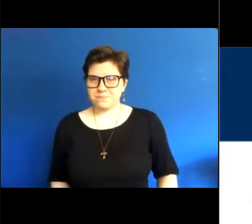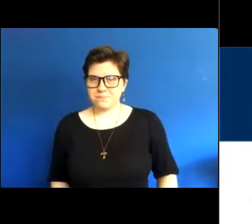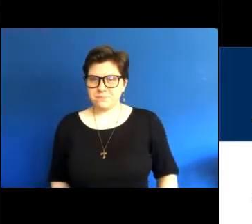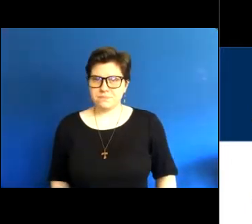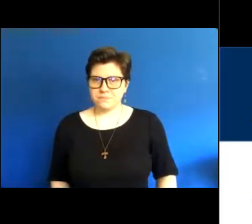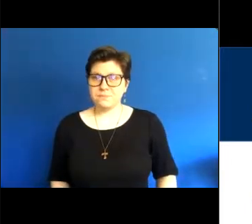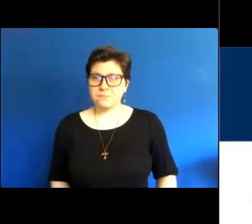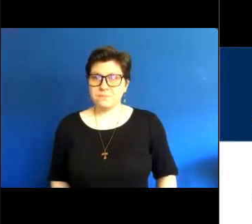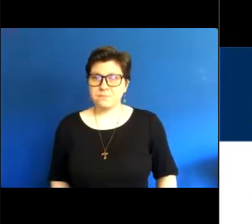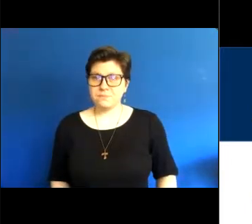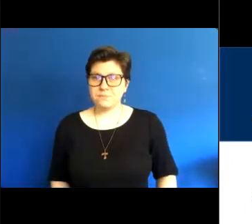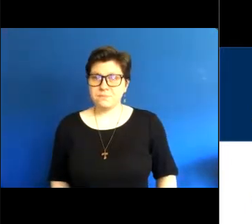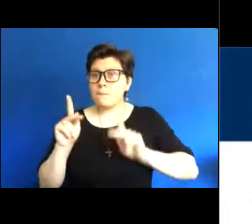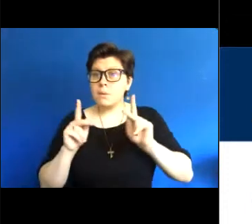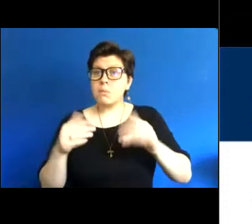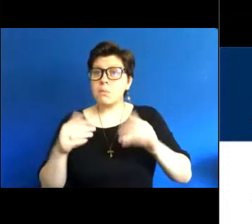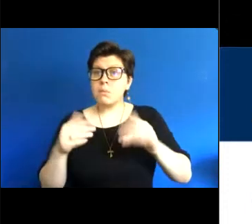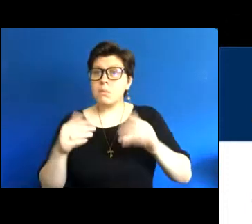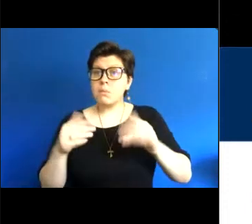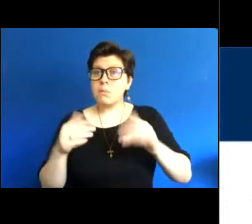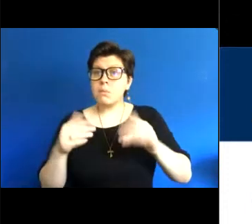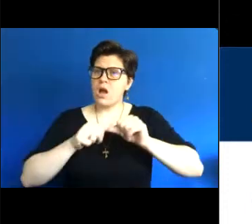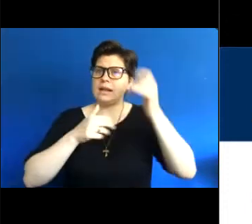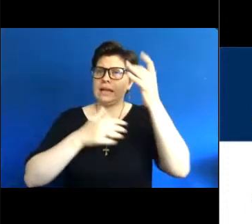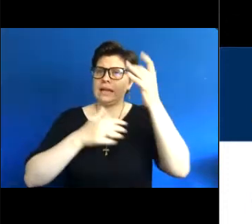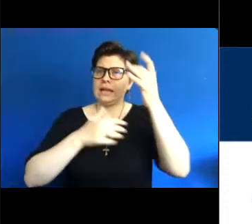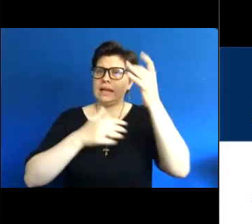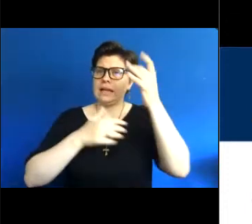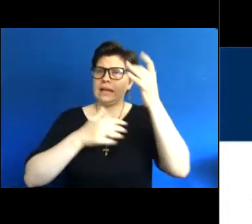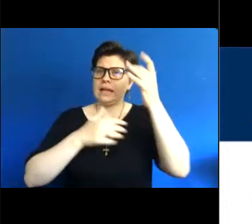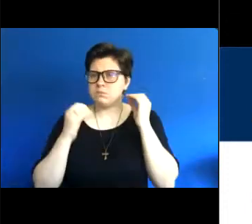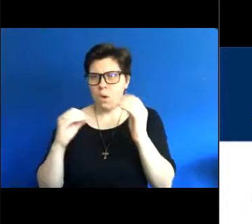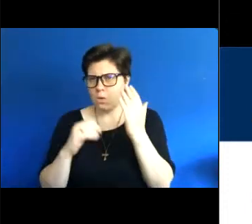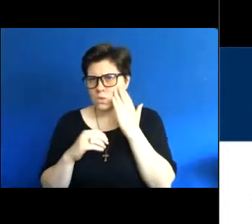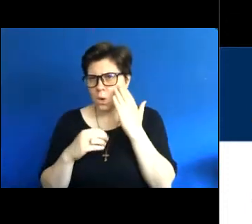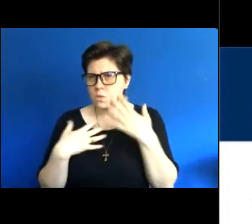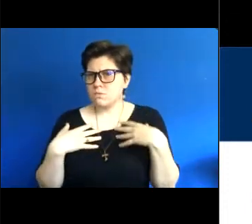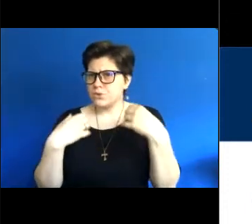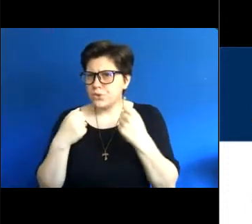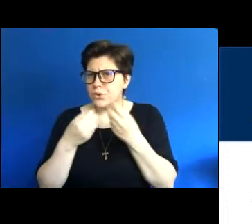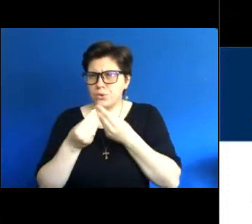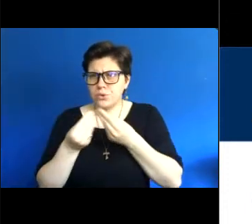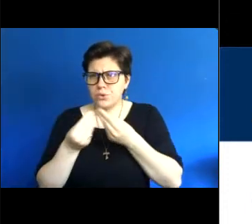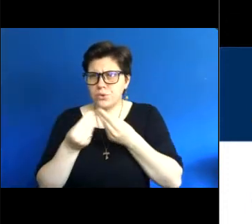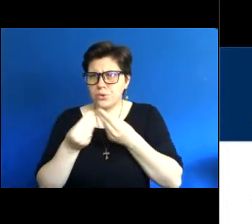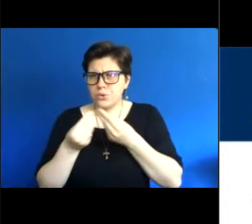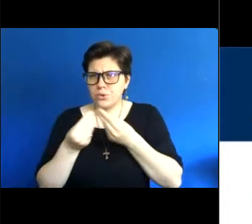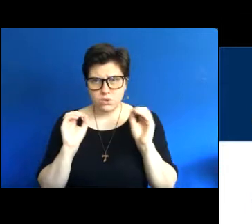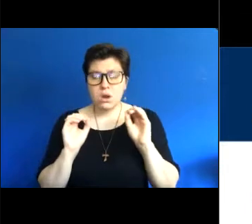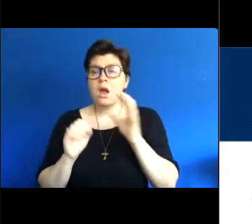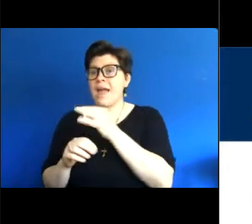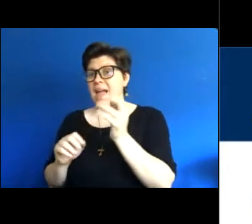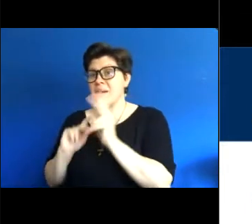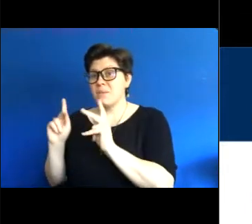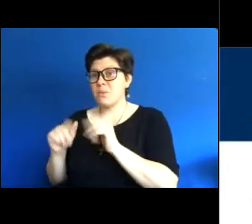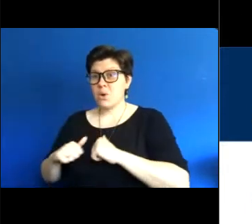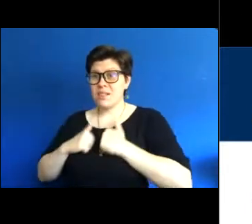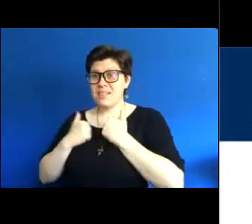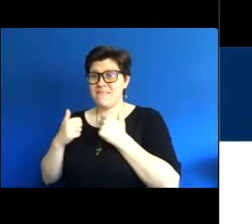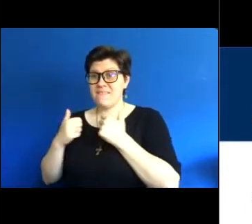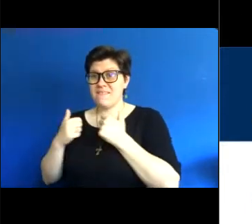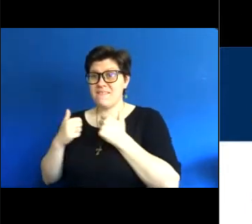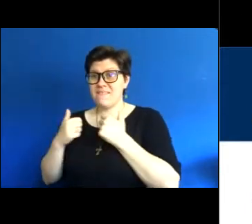For people who have chronic illnesses for which there is no known cure or relief, and for people who live in unholy fear